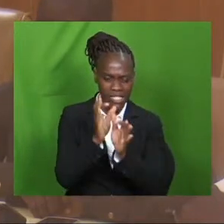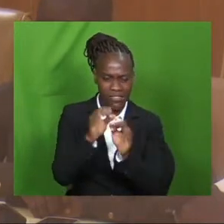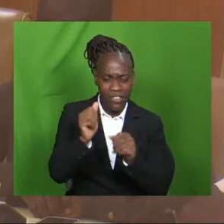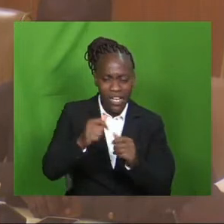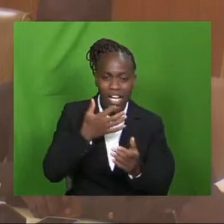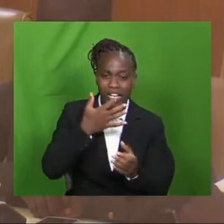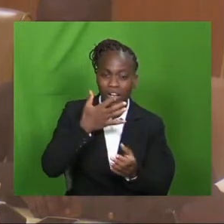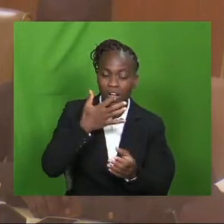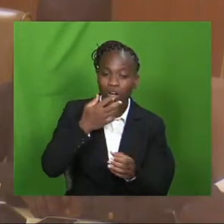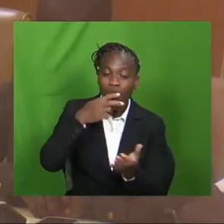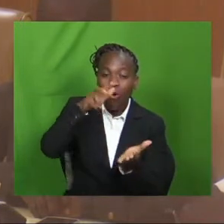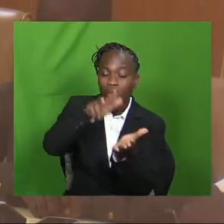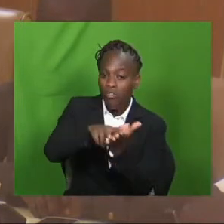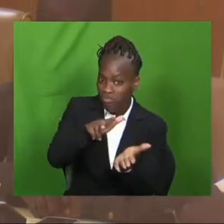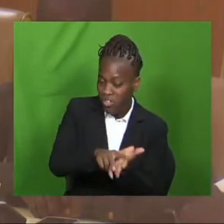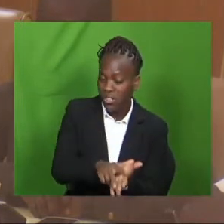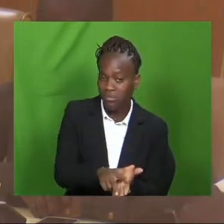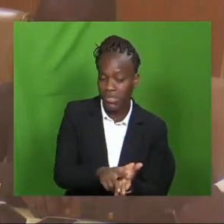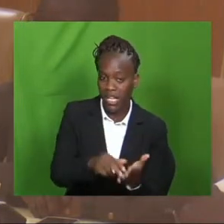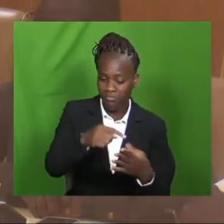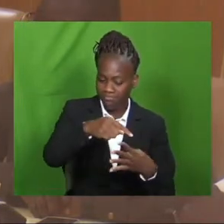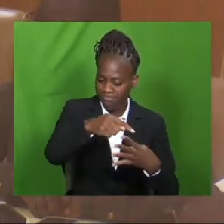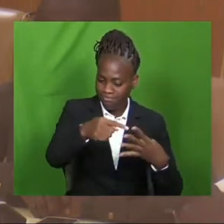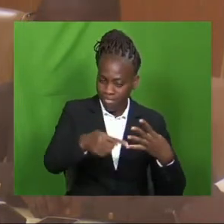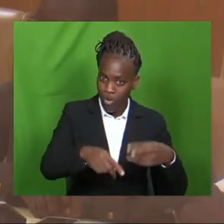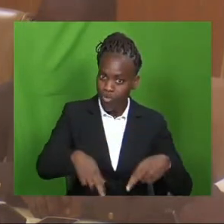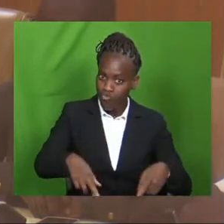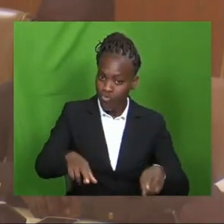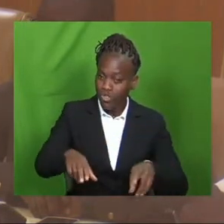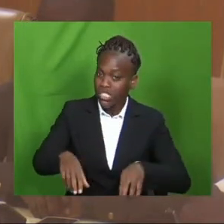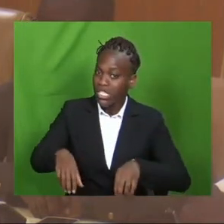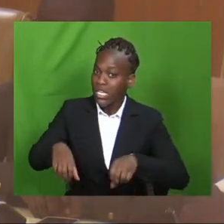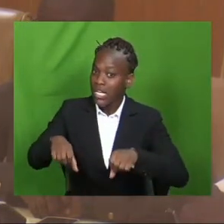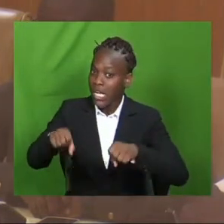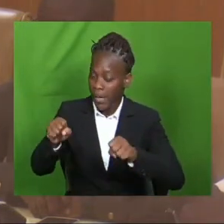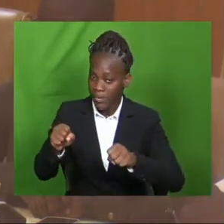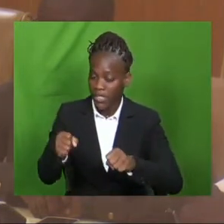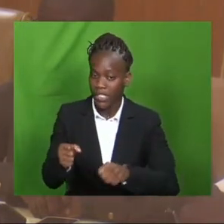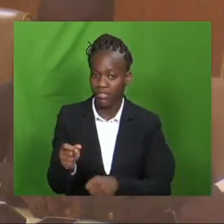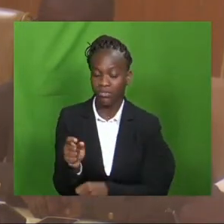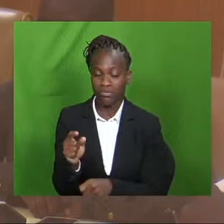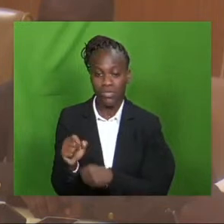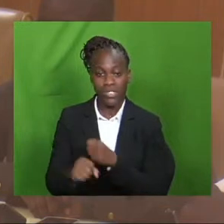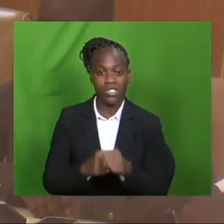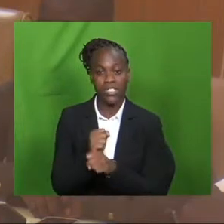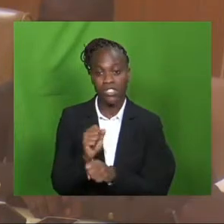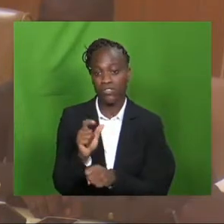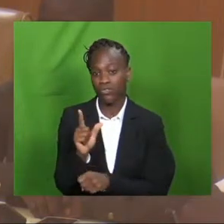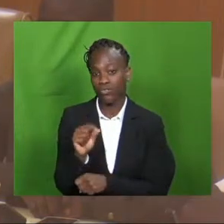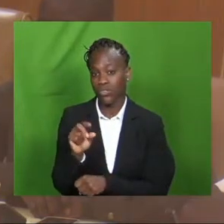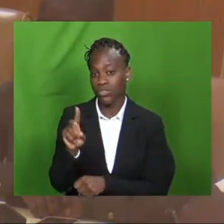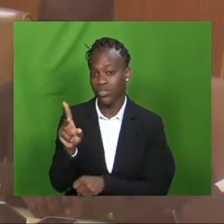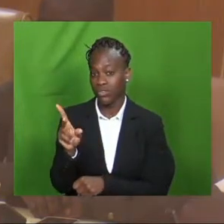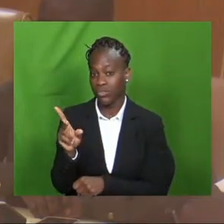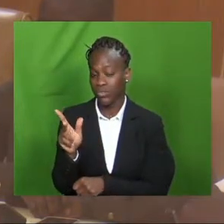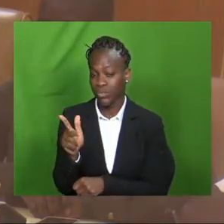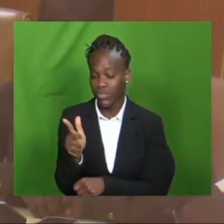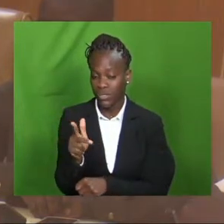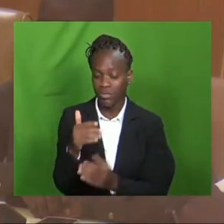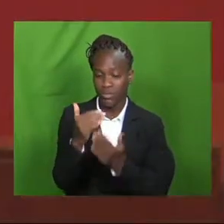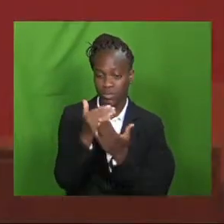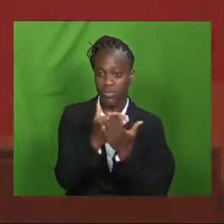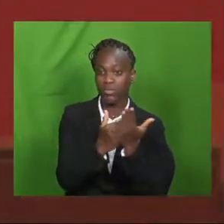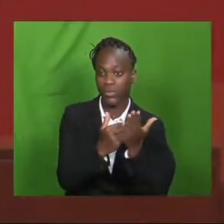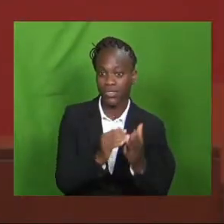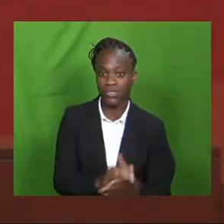this program, these roads, are actually captured in the 2023 budget. Thank you. You see why